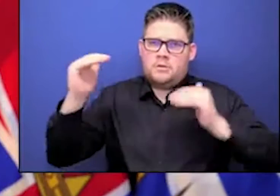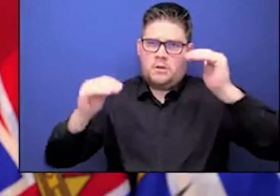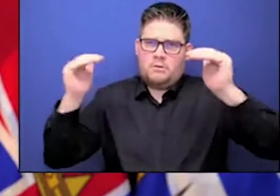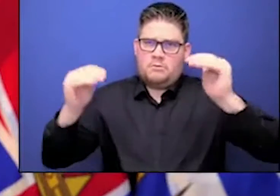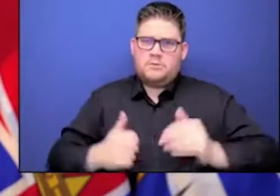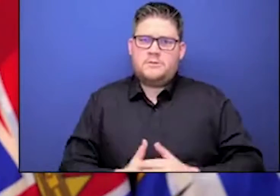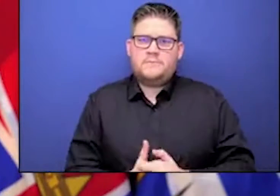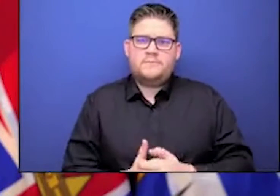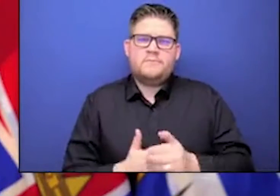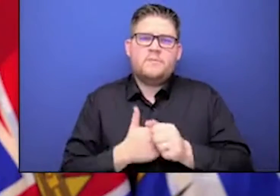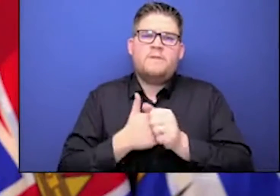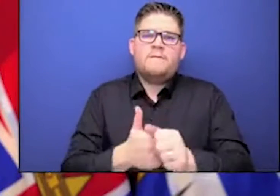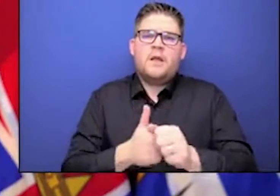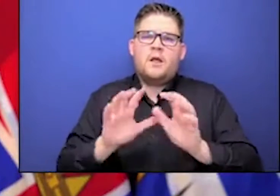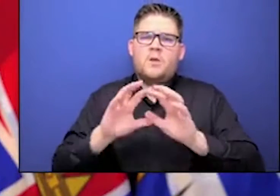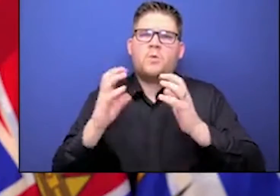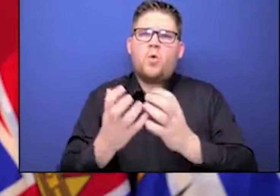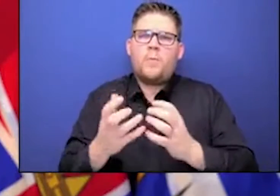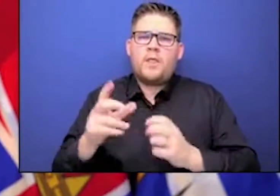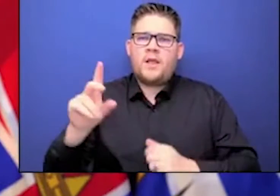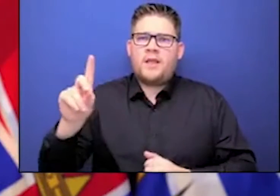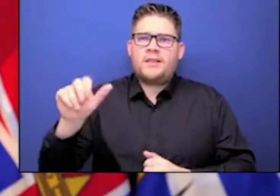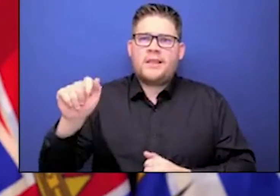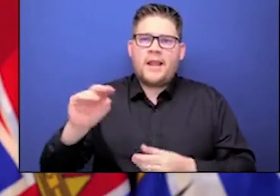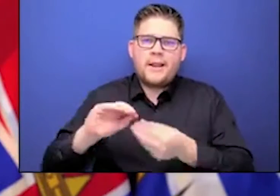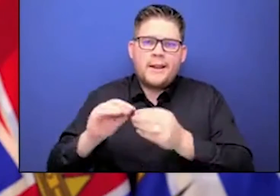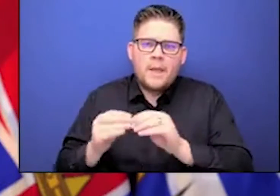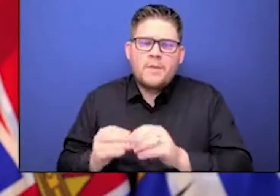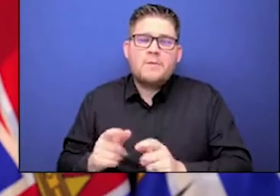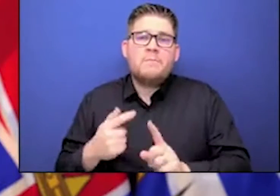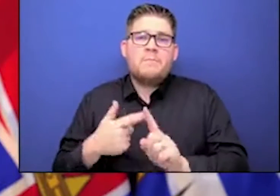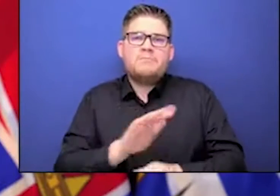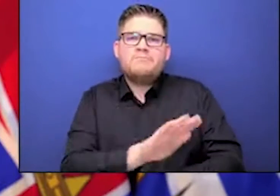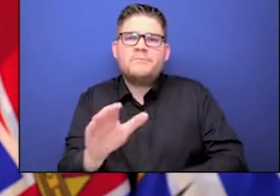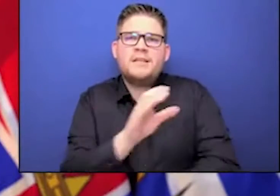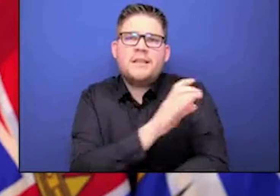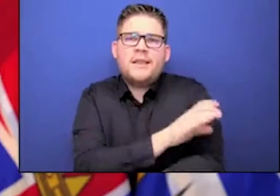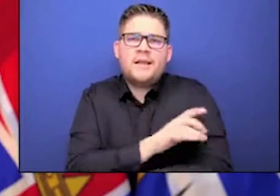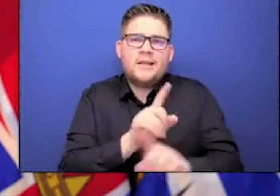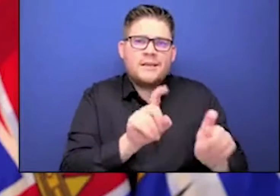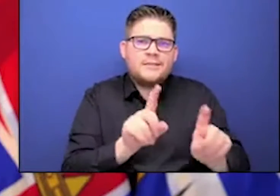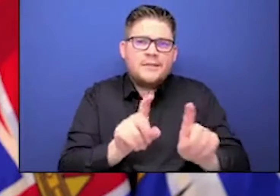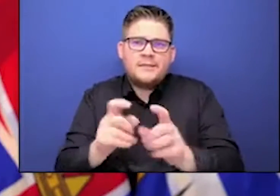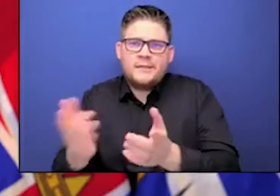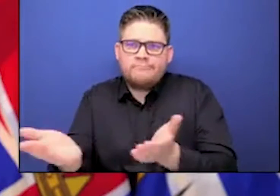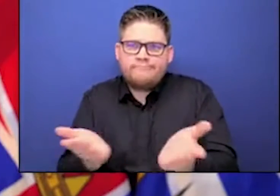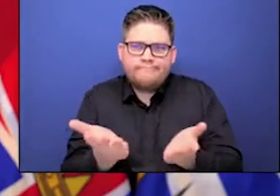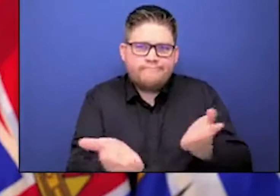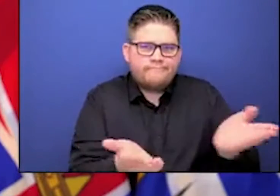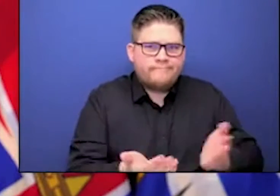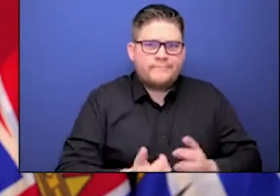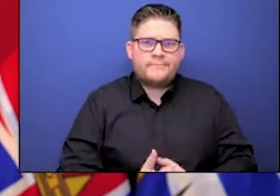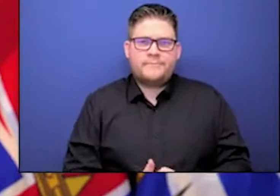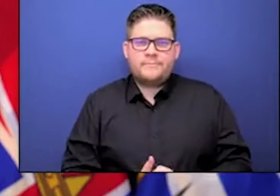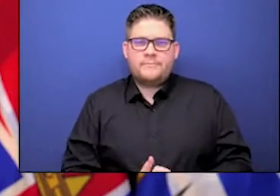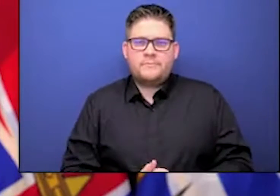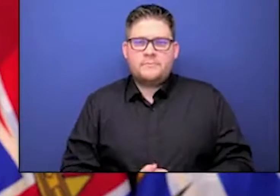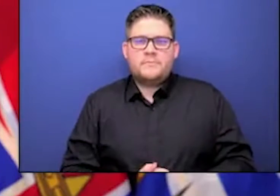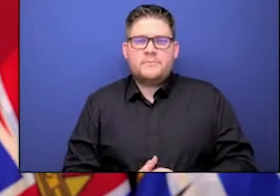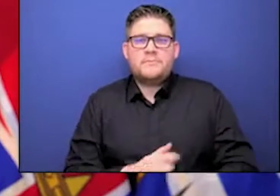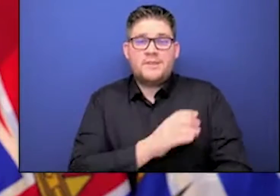experience as well as the clinical trials. But the clinical trials data was limited in older people, and